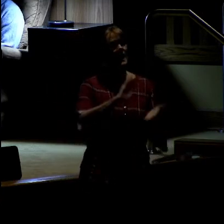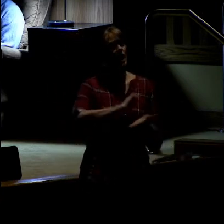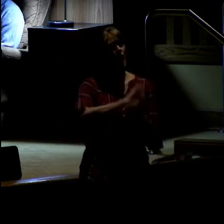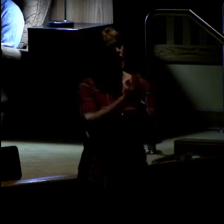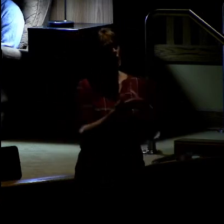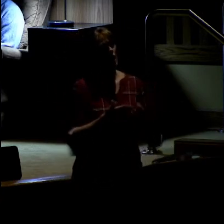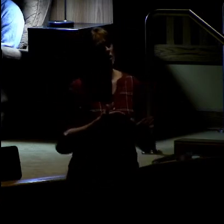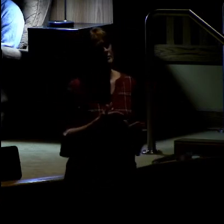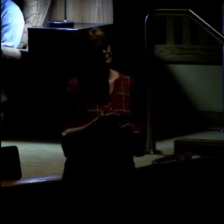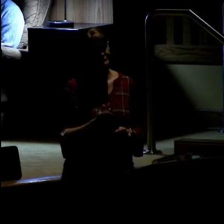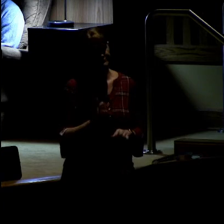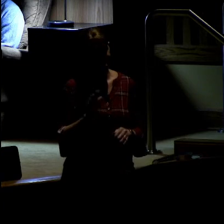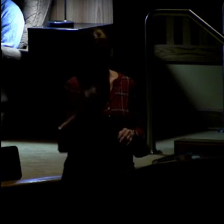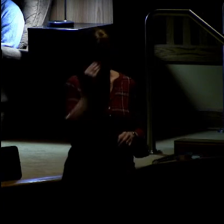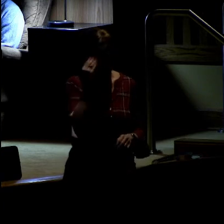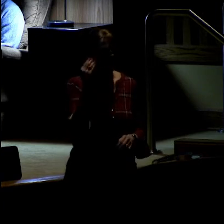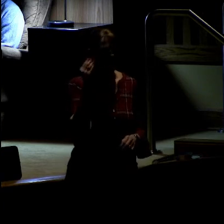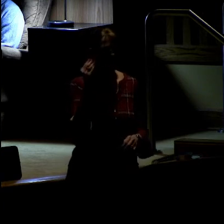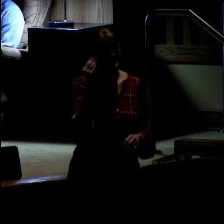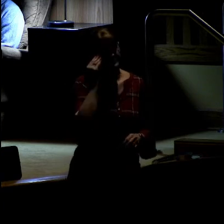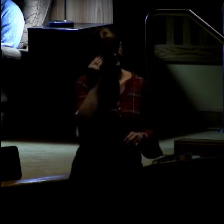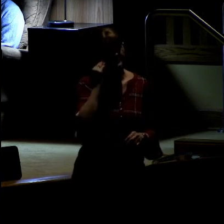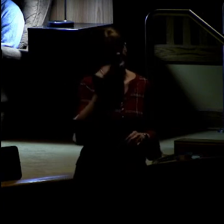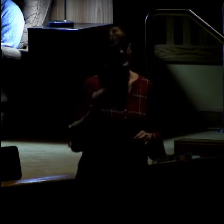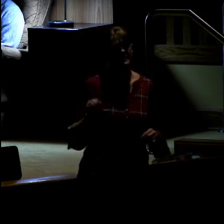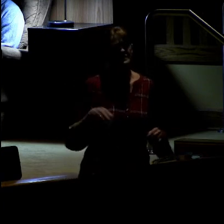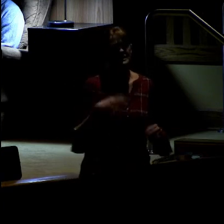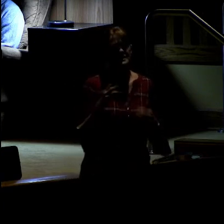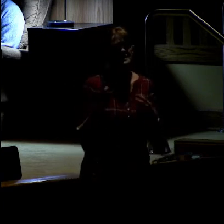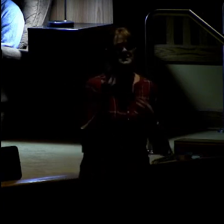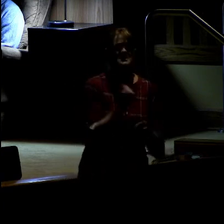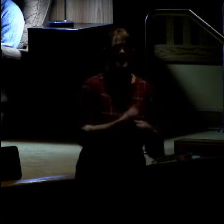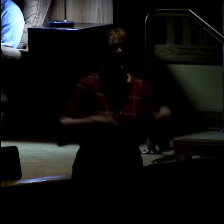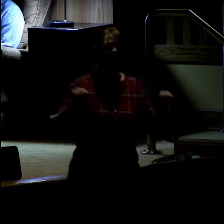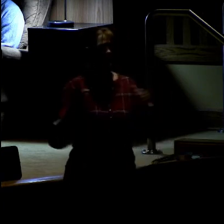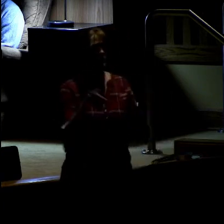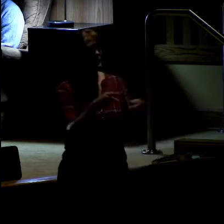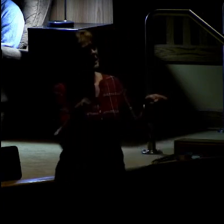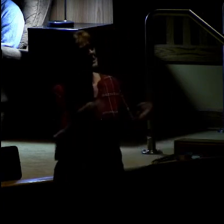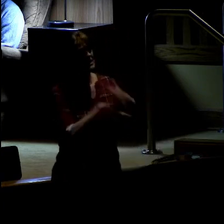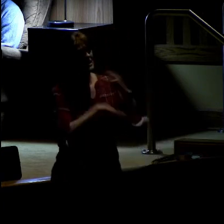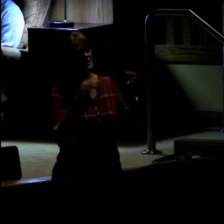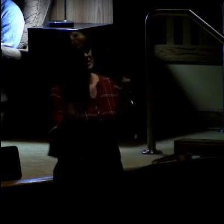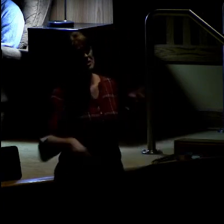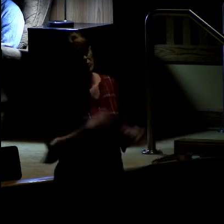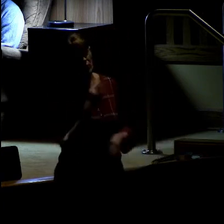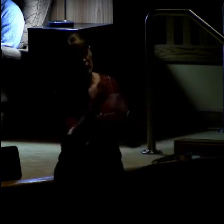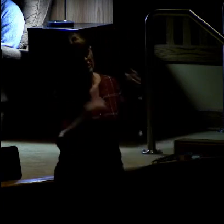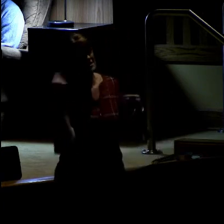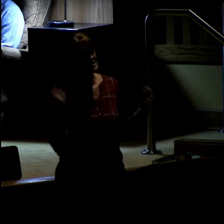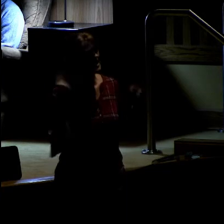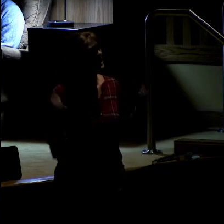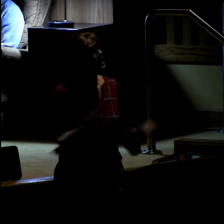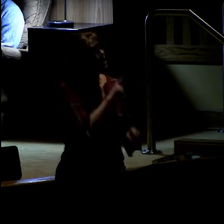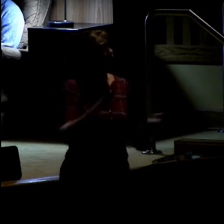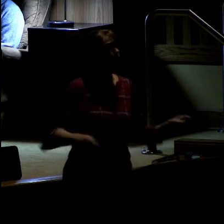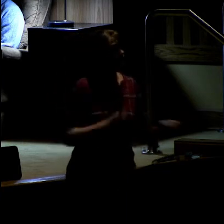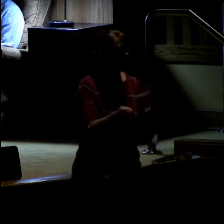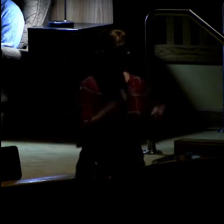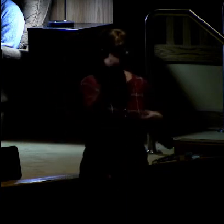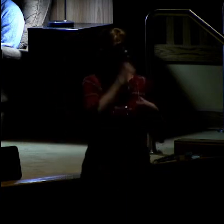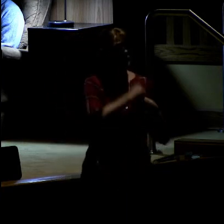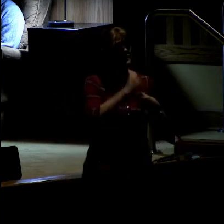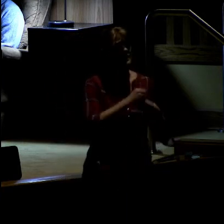a refuge in this world of sin. Lord, reign within. Keep